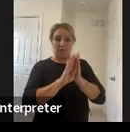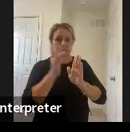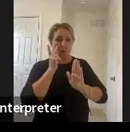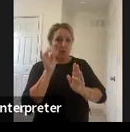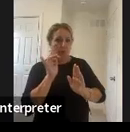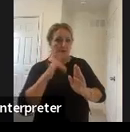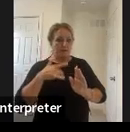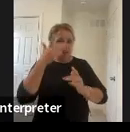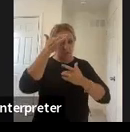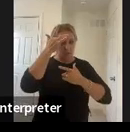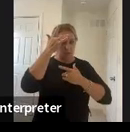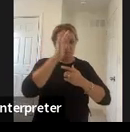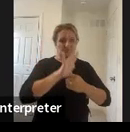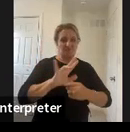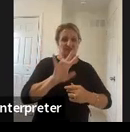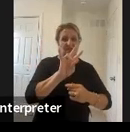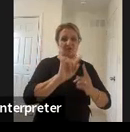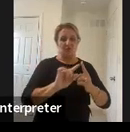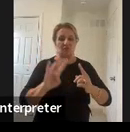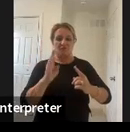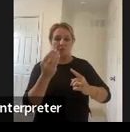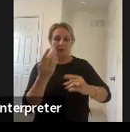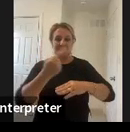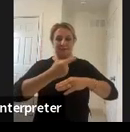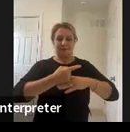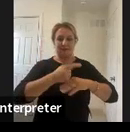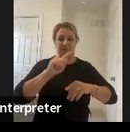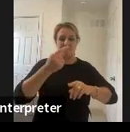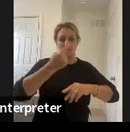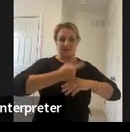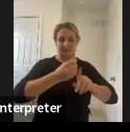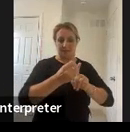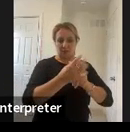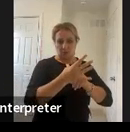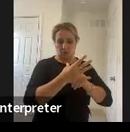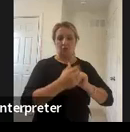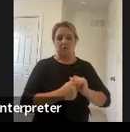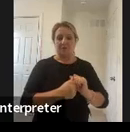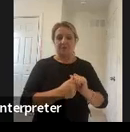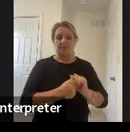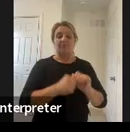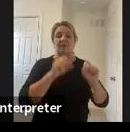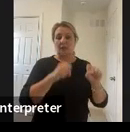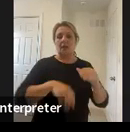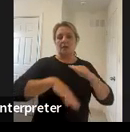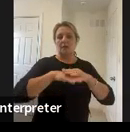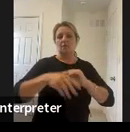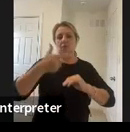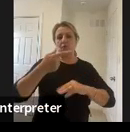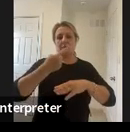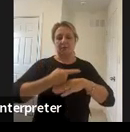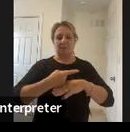is typically 7 to 14 days from that date of exposure, but it can take up to 21 days.